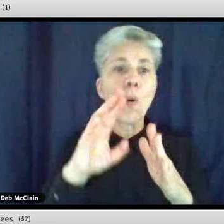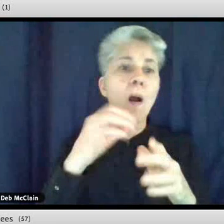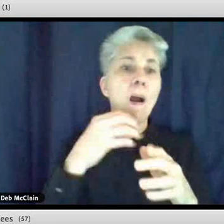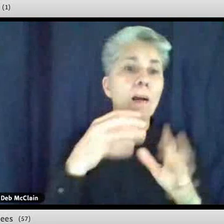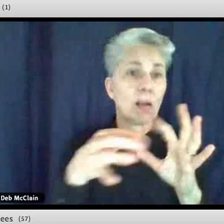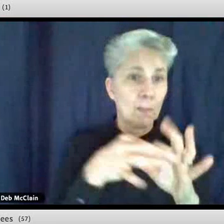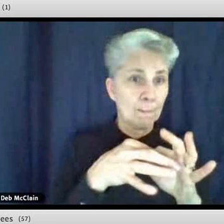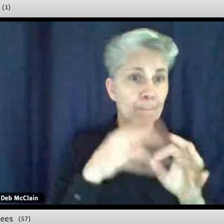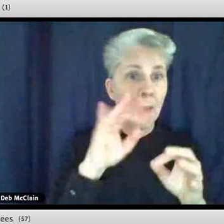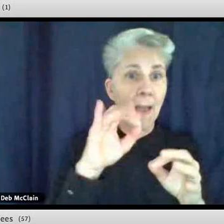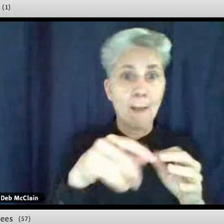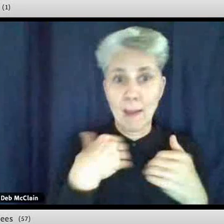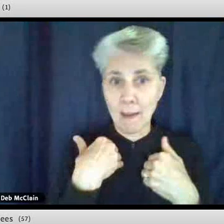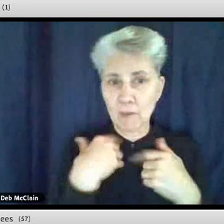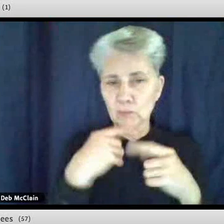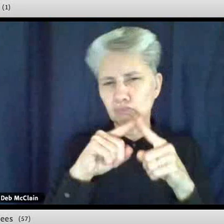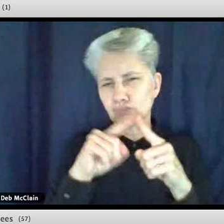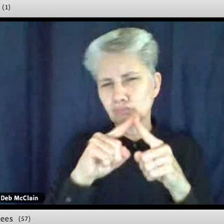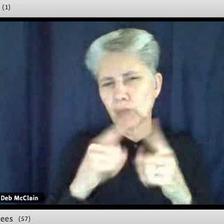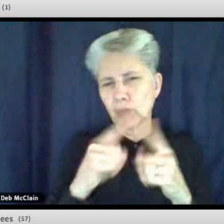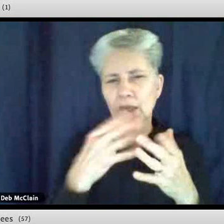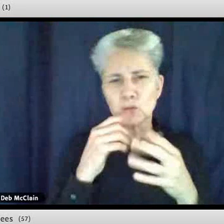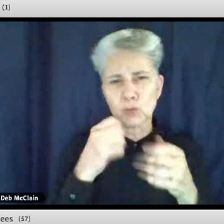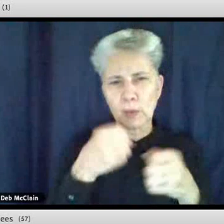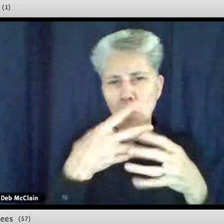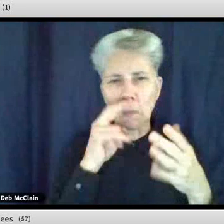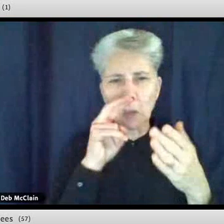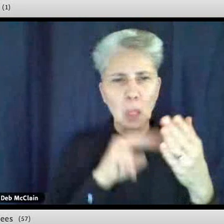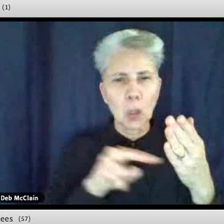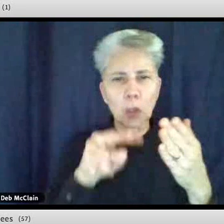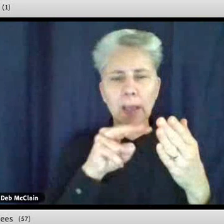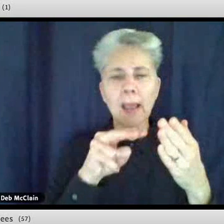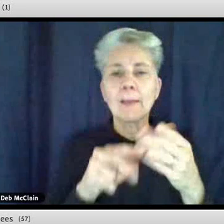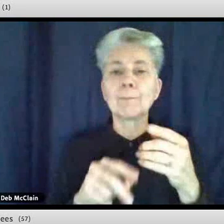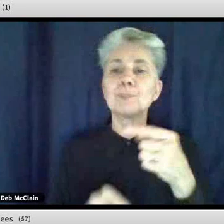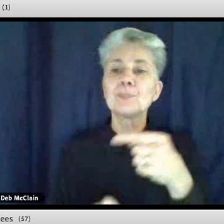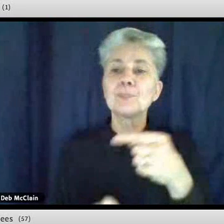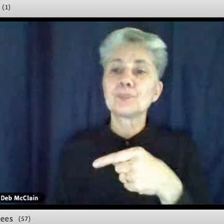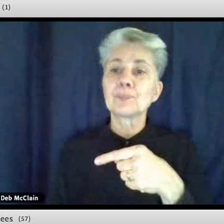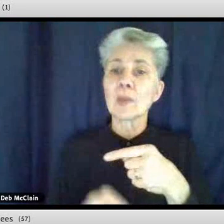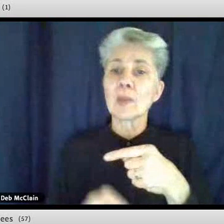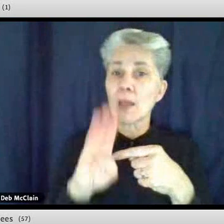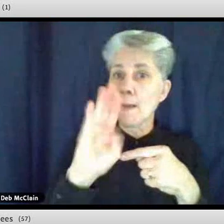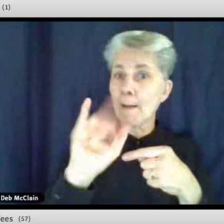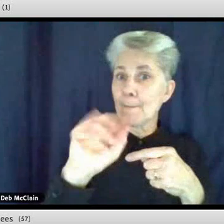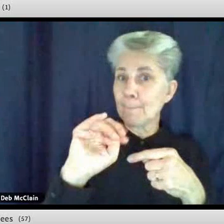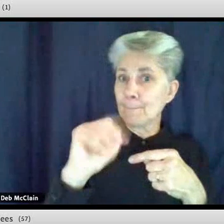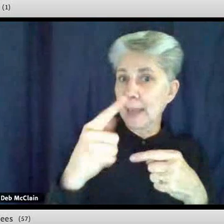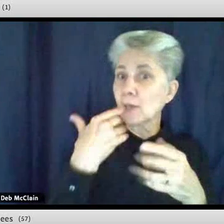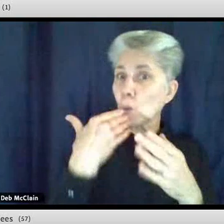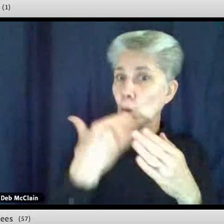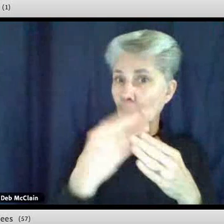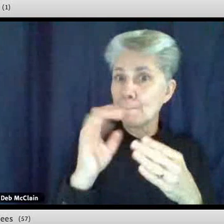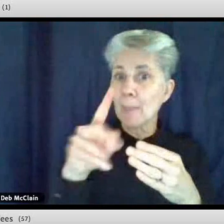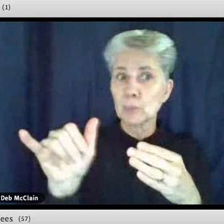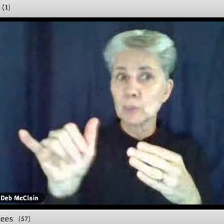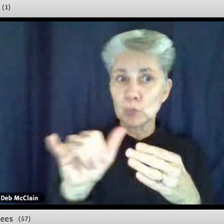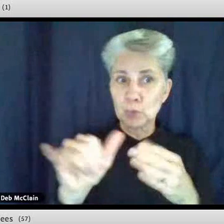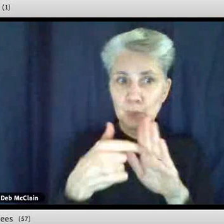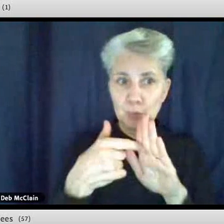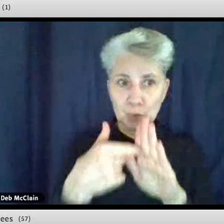different things here. Also, Bing has a good map too. So again, all this is open for the public.